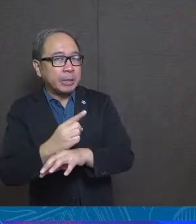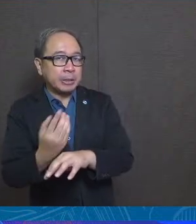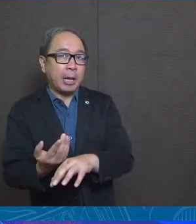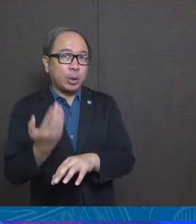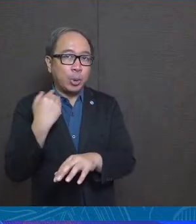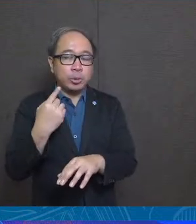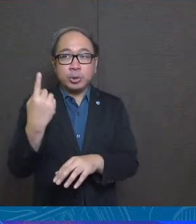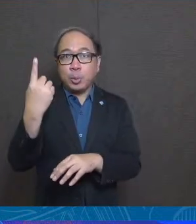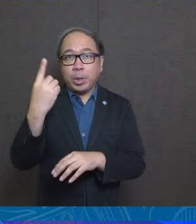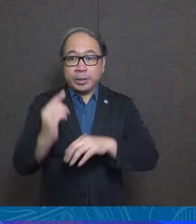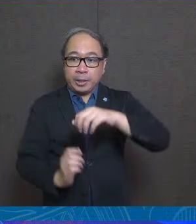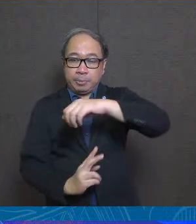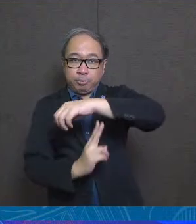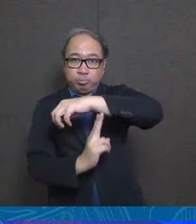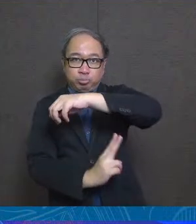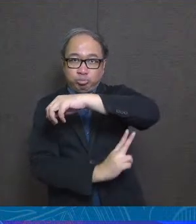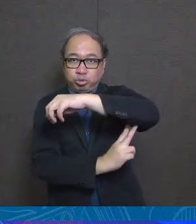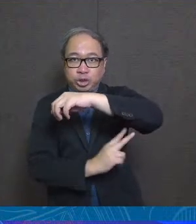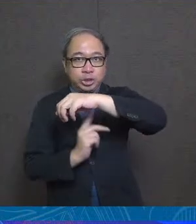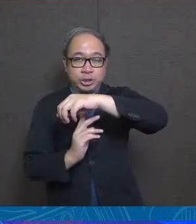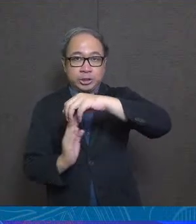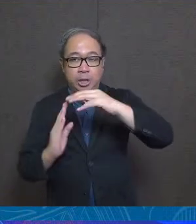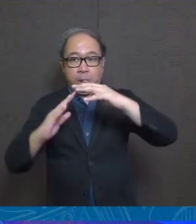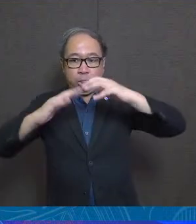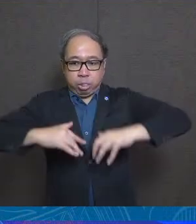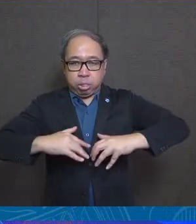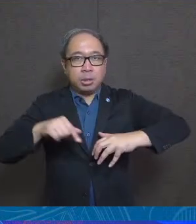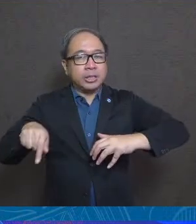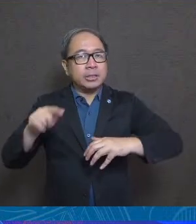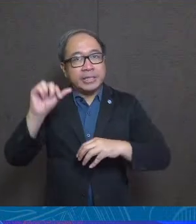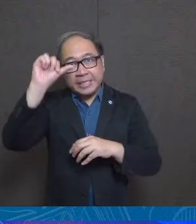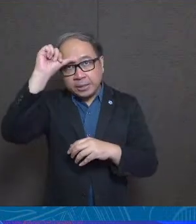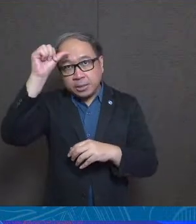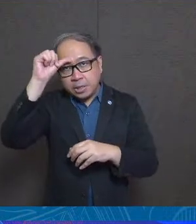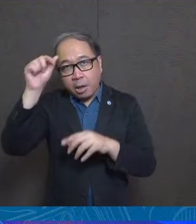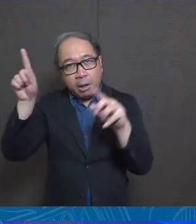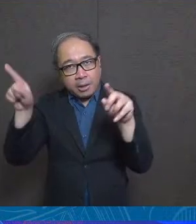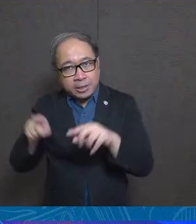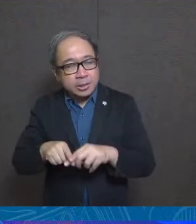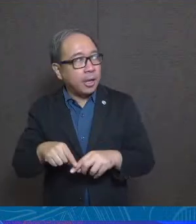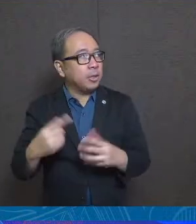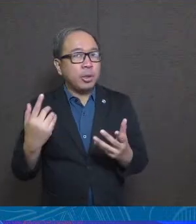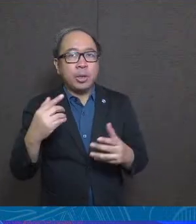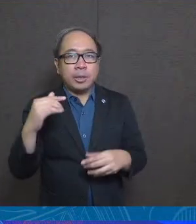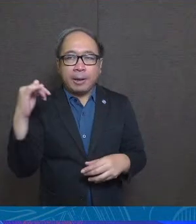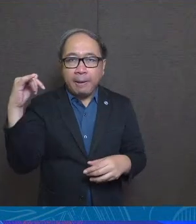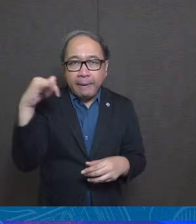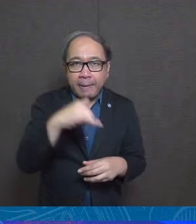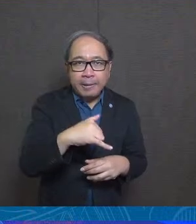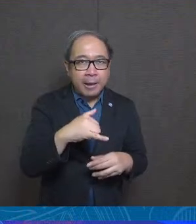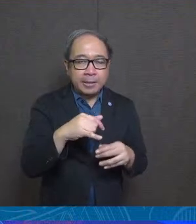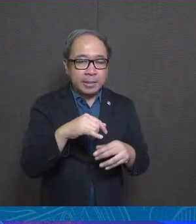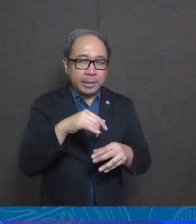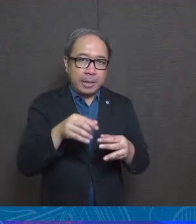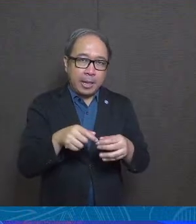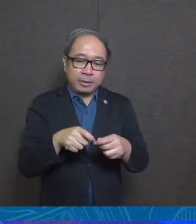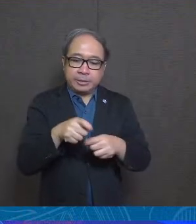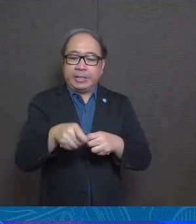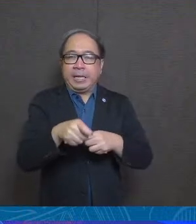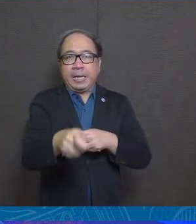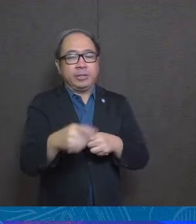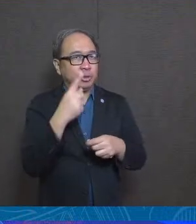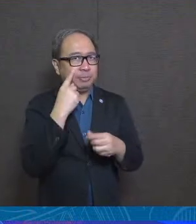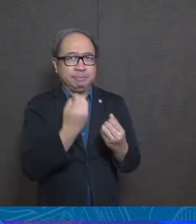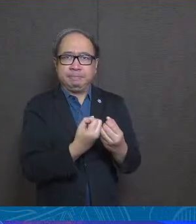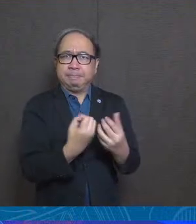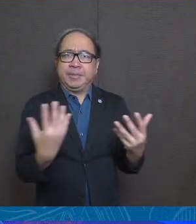And the Shizuoka Prefecture, there's a fire, traffic accident, airline delay. so many information regarding the crisis is